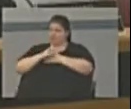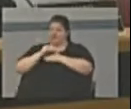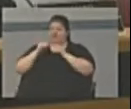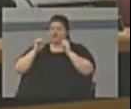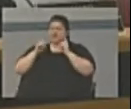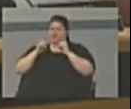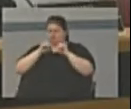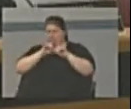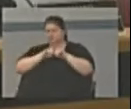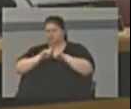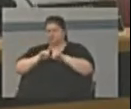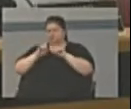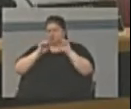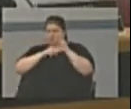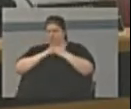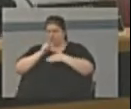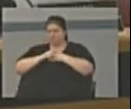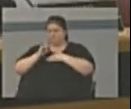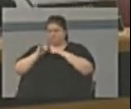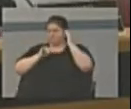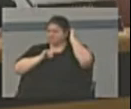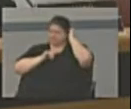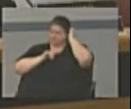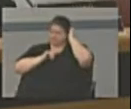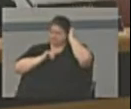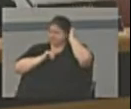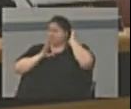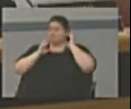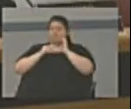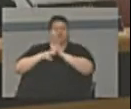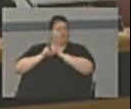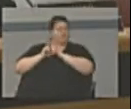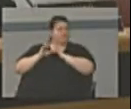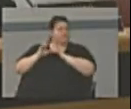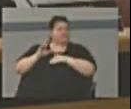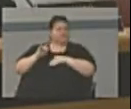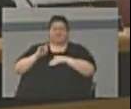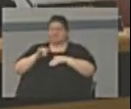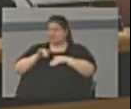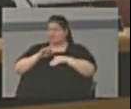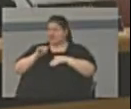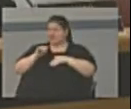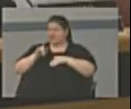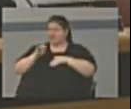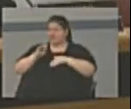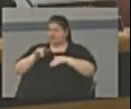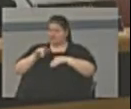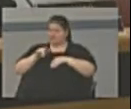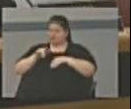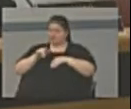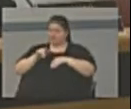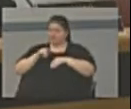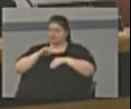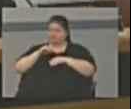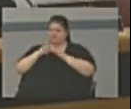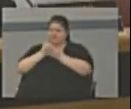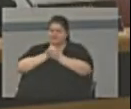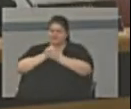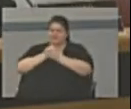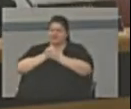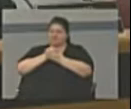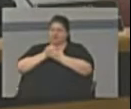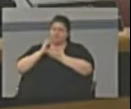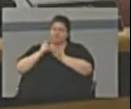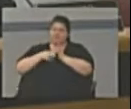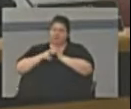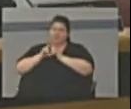the city. We'll review our city employee salary and benefits for employees and adjust where needed. and we will review the City